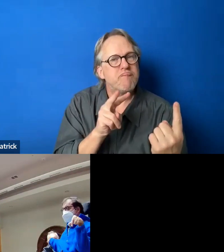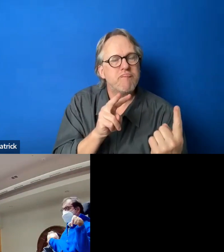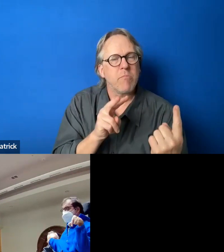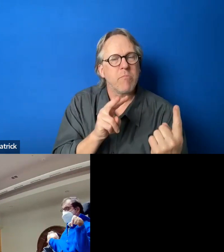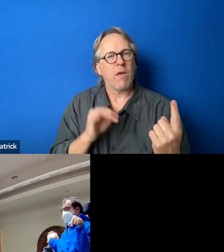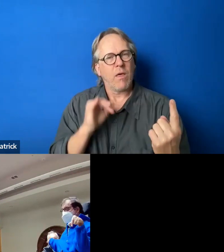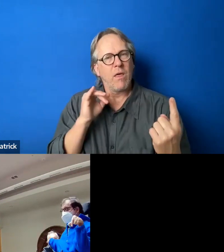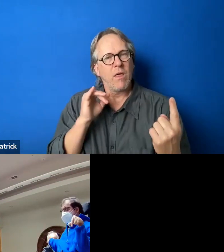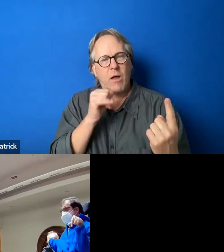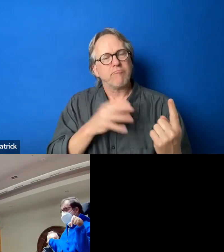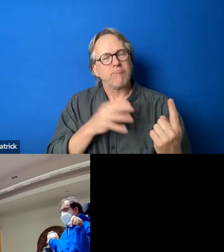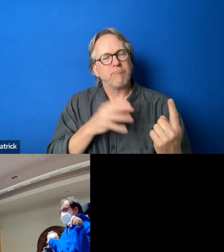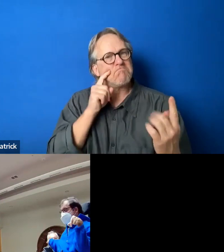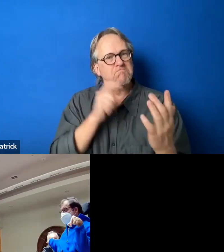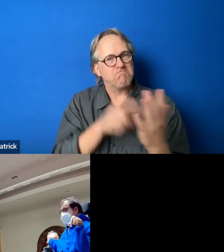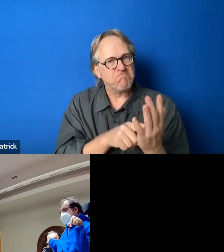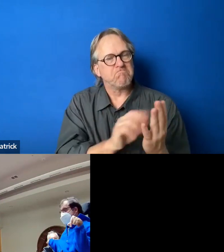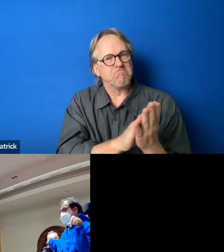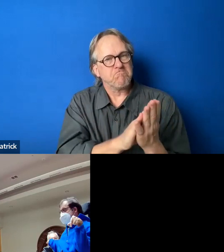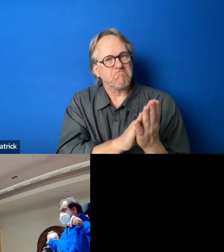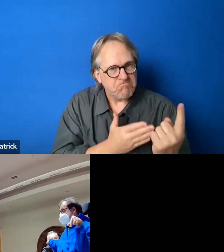acknowledge them,